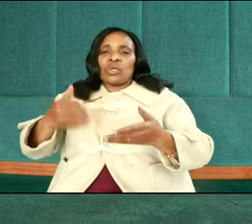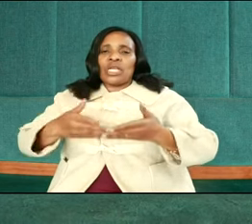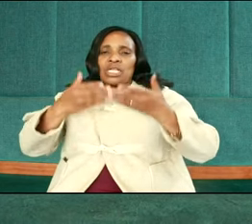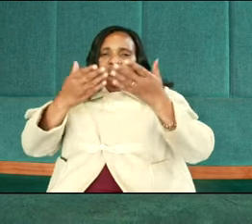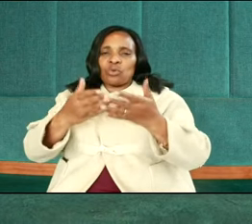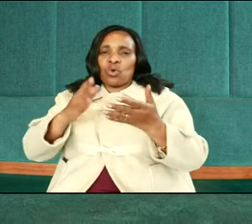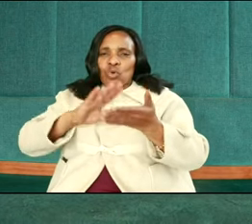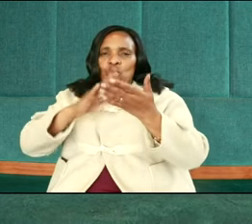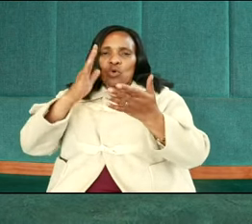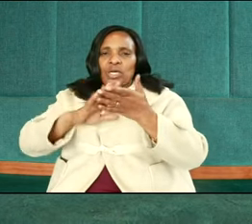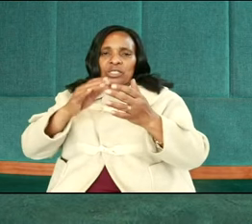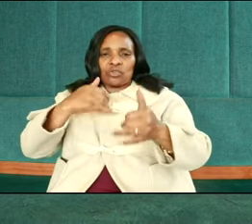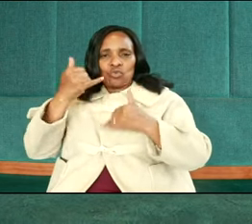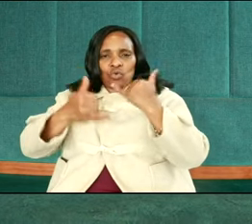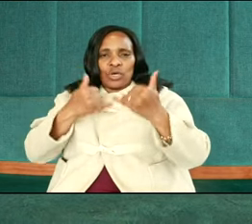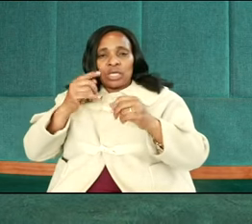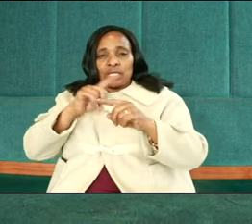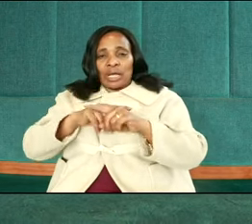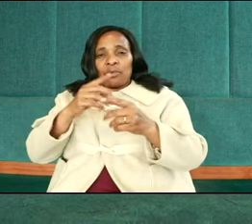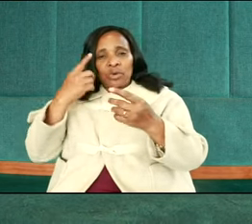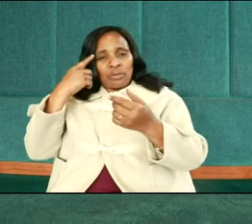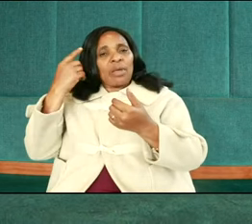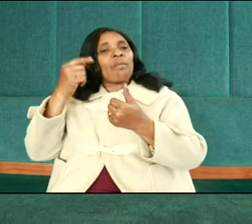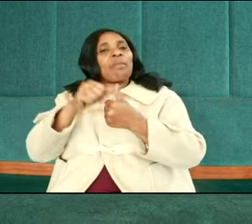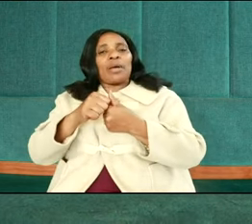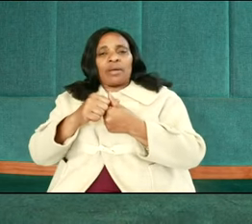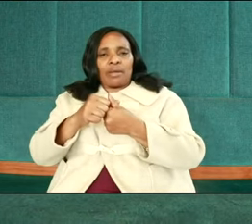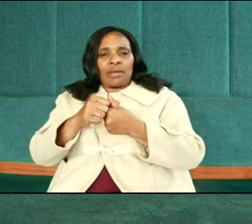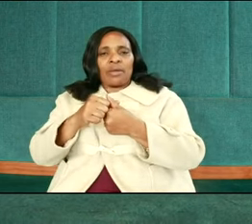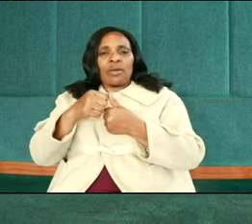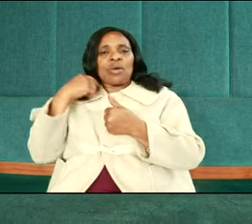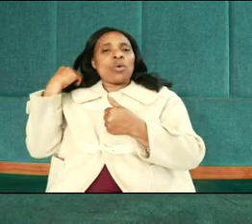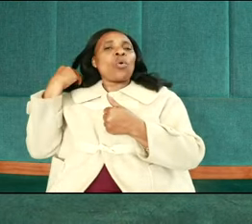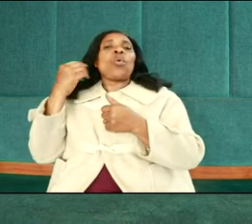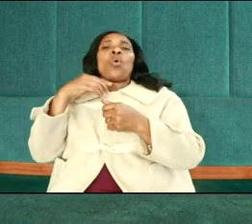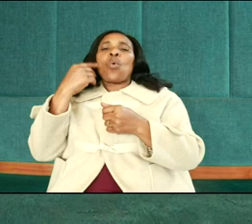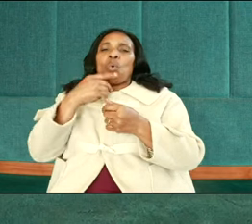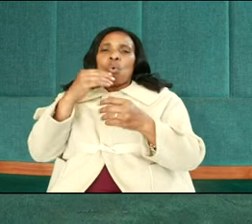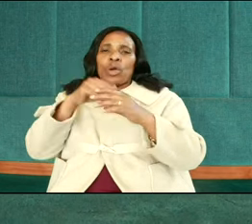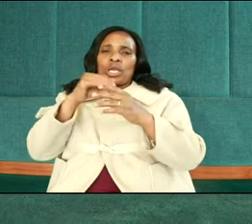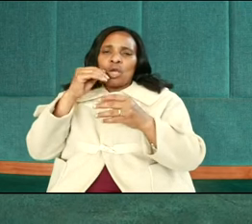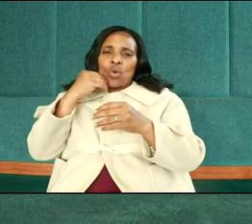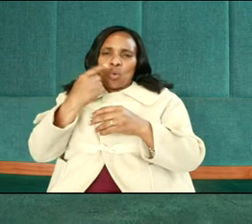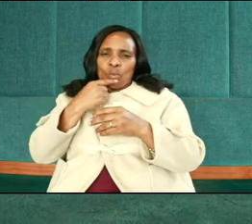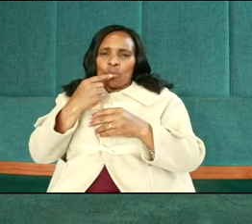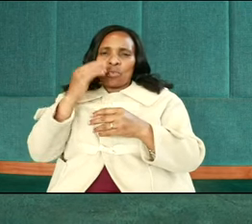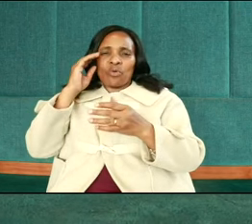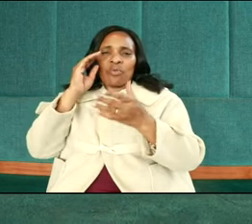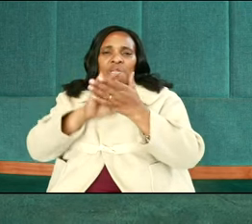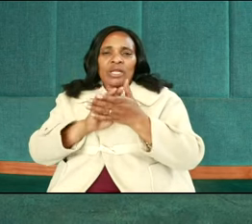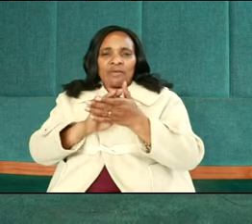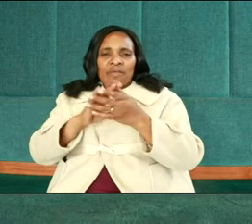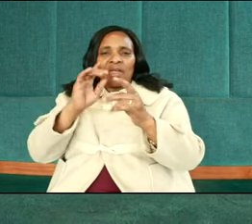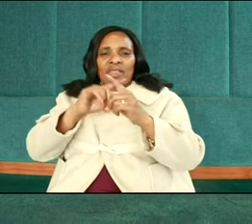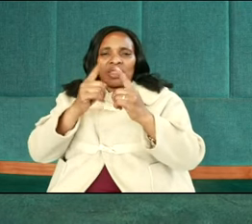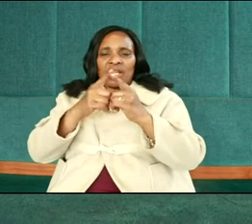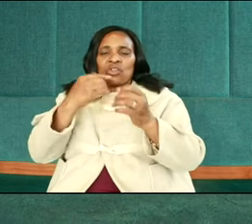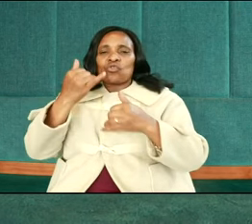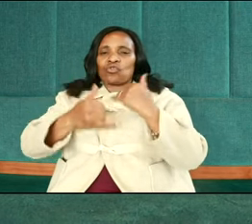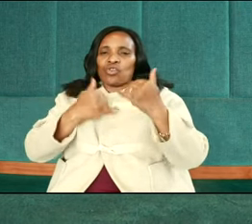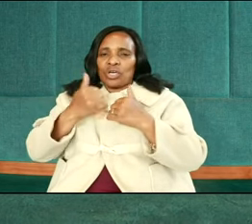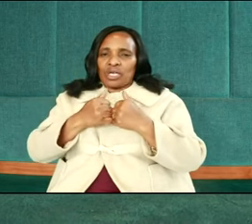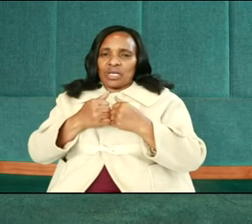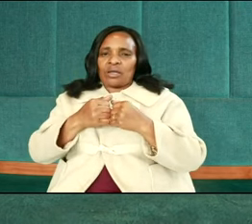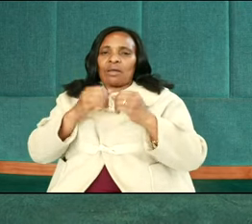and glorious joy. When you remember who in whom you have believed, then, you know, your joy